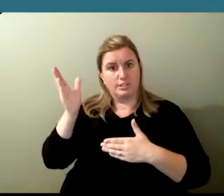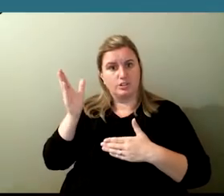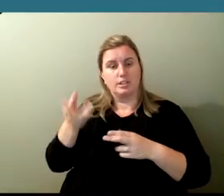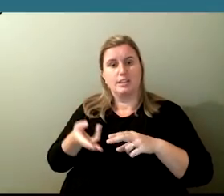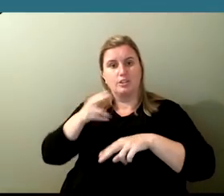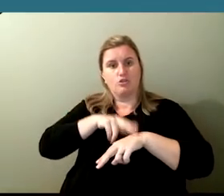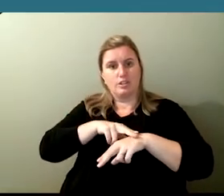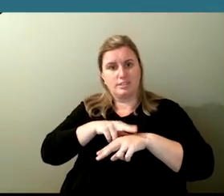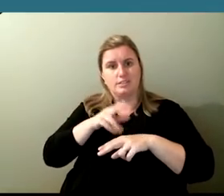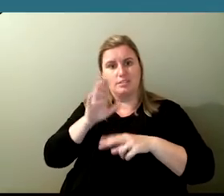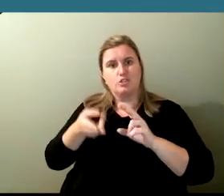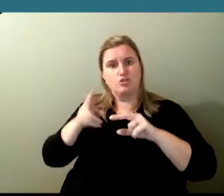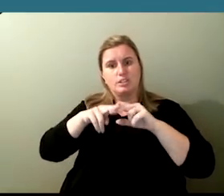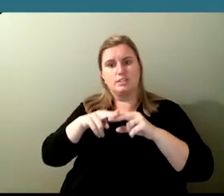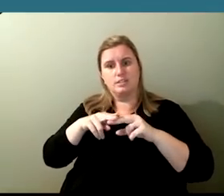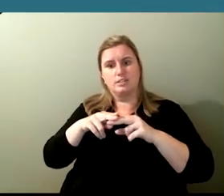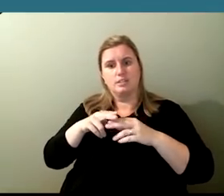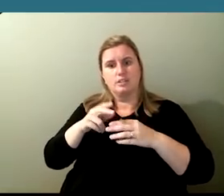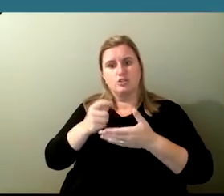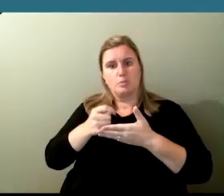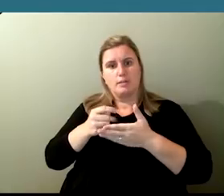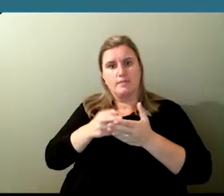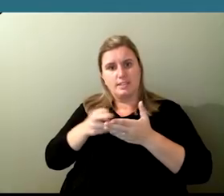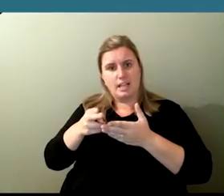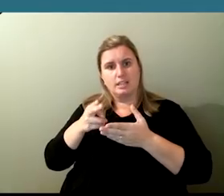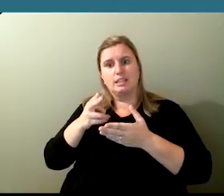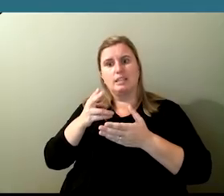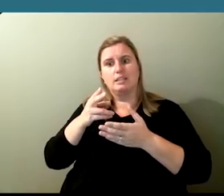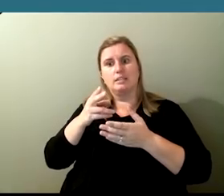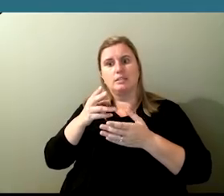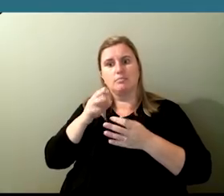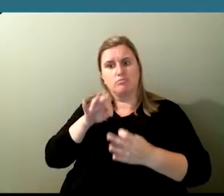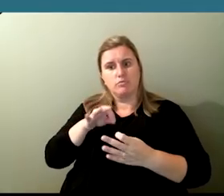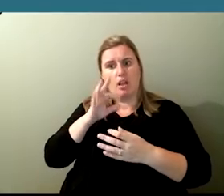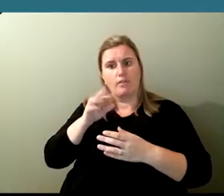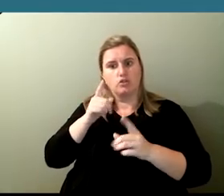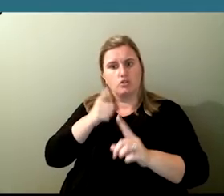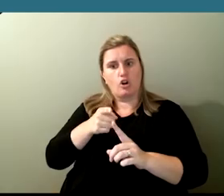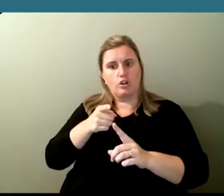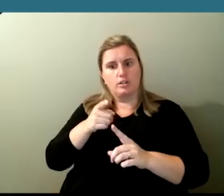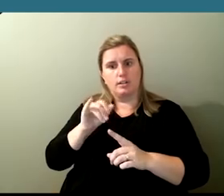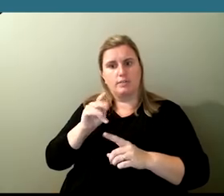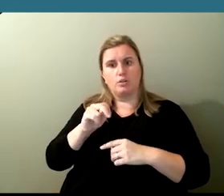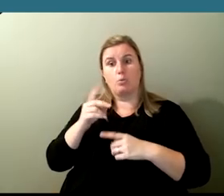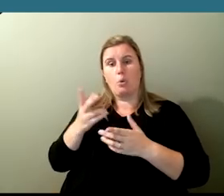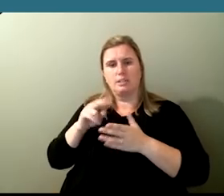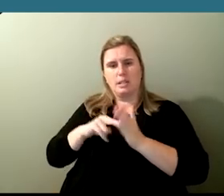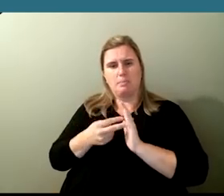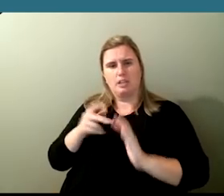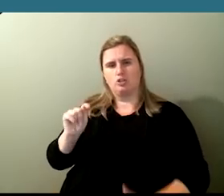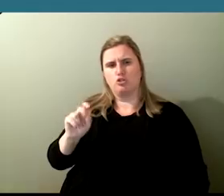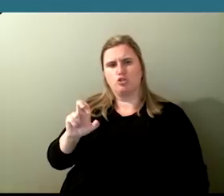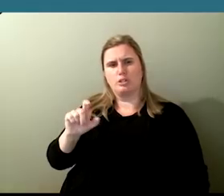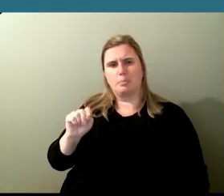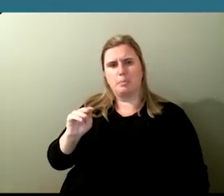increase treatment fidelity of targeted interventions. But what exactly is treatment fidelity?